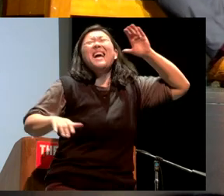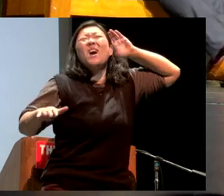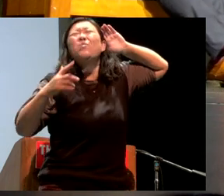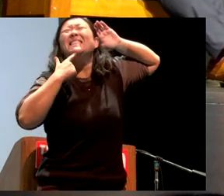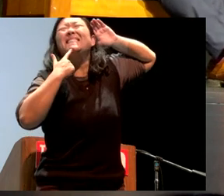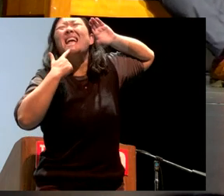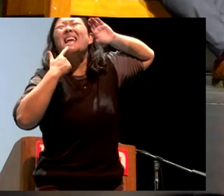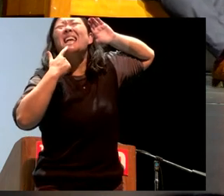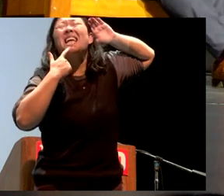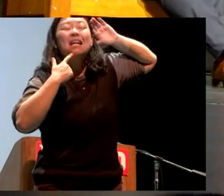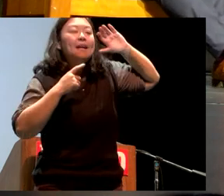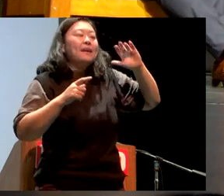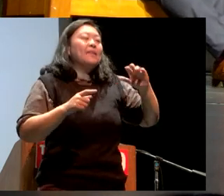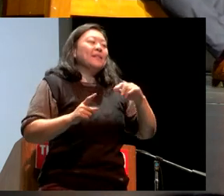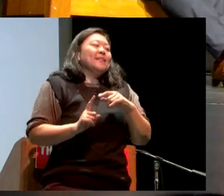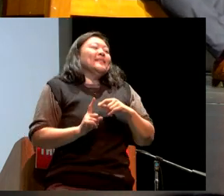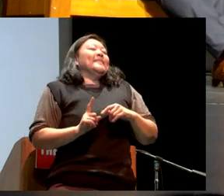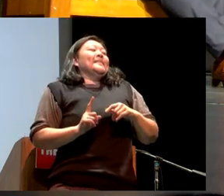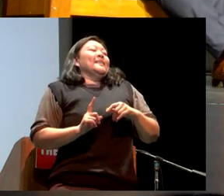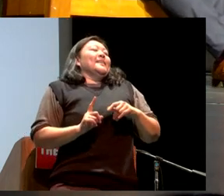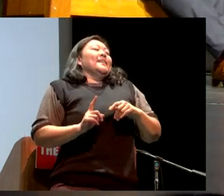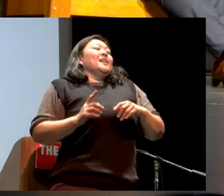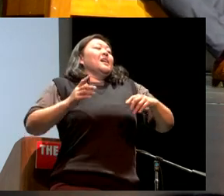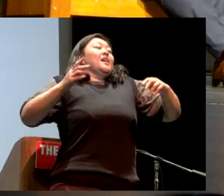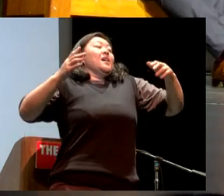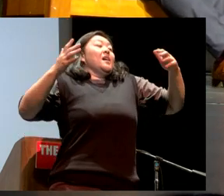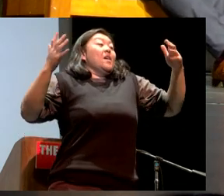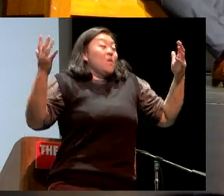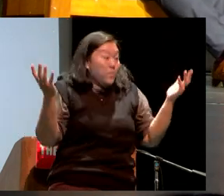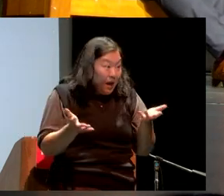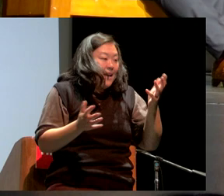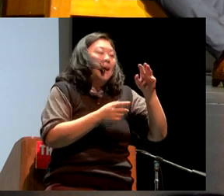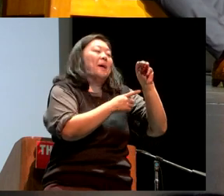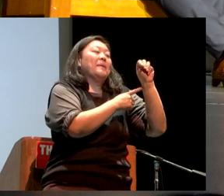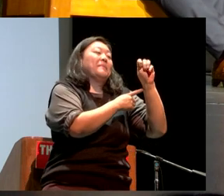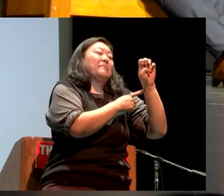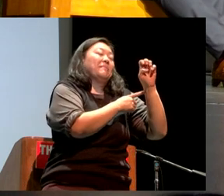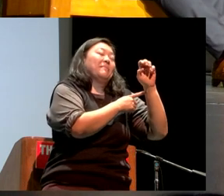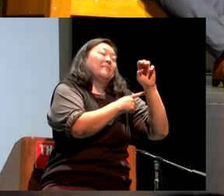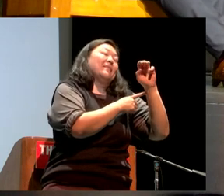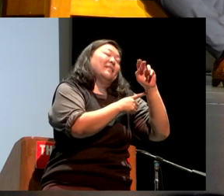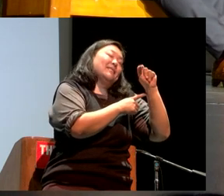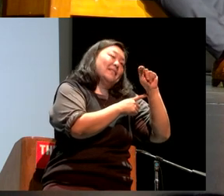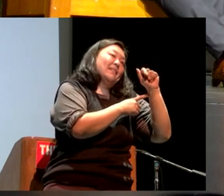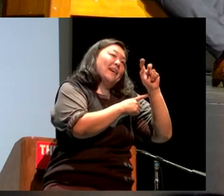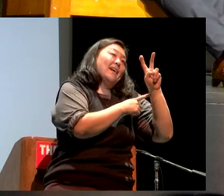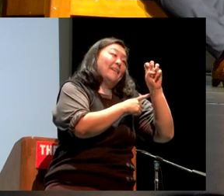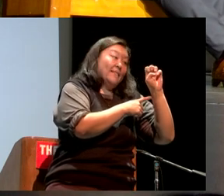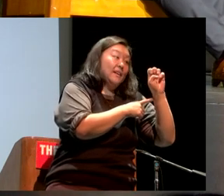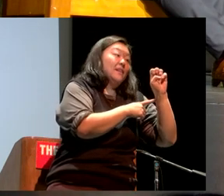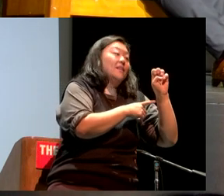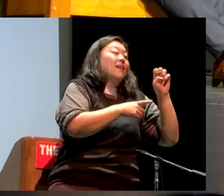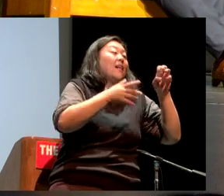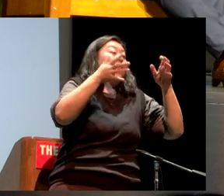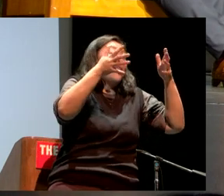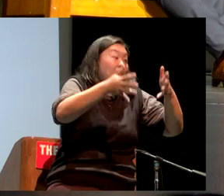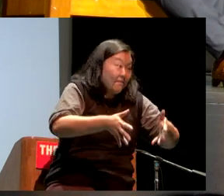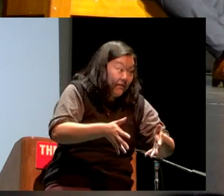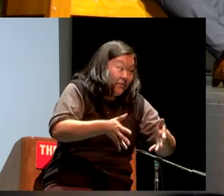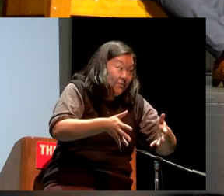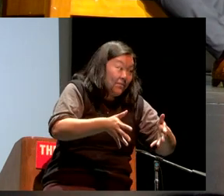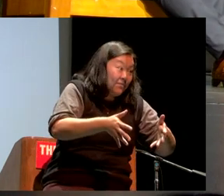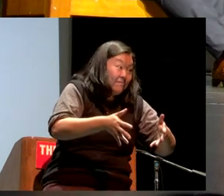I think the question is said that when we create about the metaverse, do we think that what we're going to leave behind? Is that what you're saying, basically? So I think us